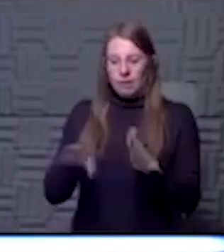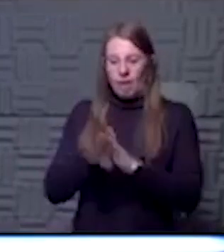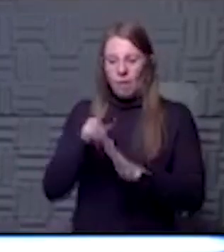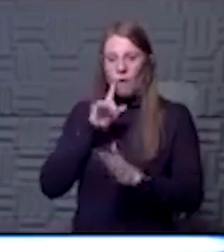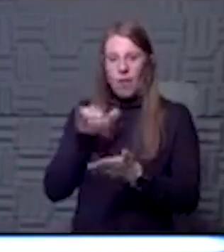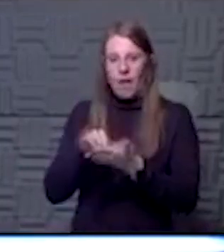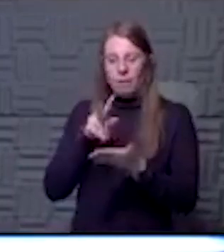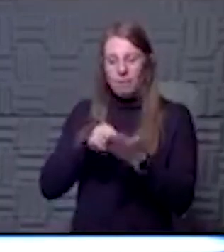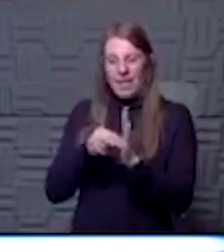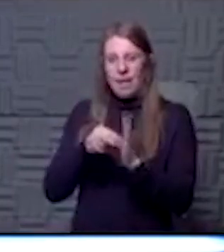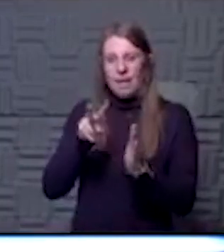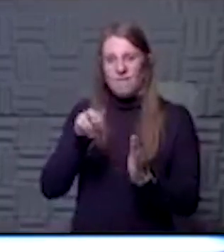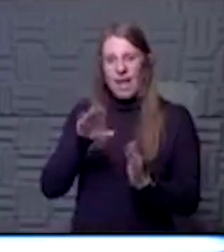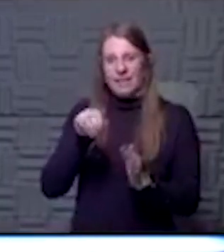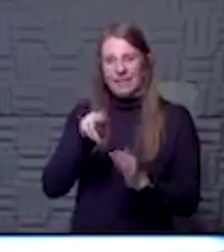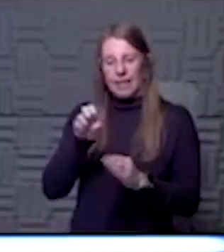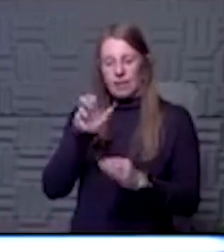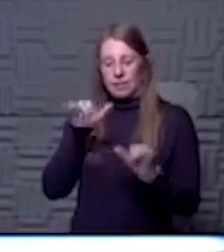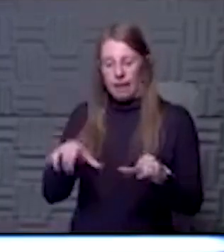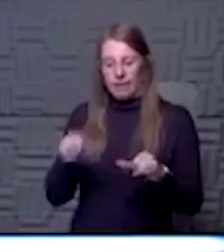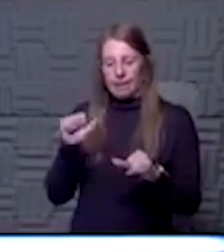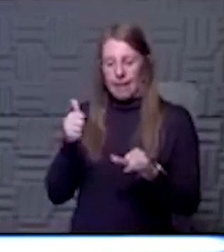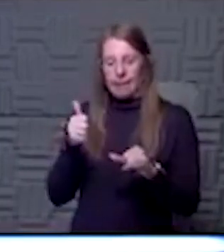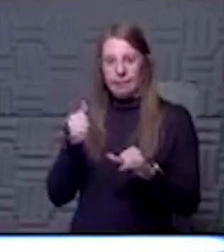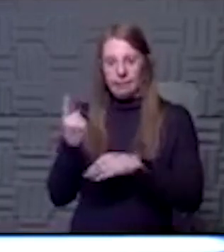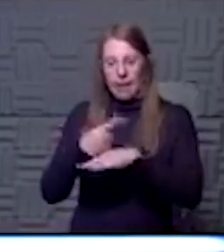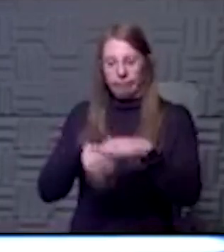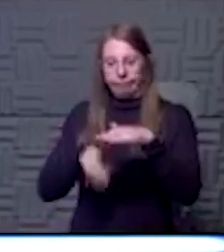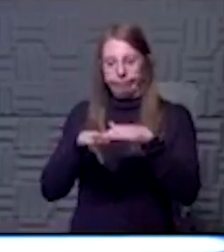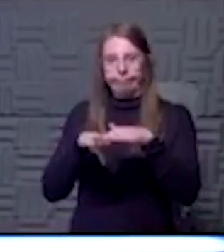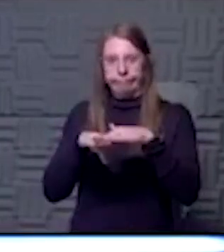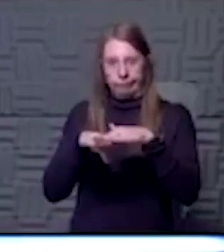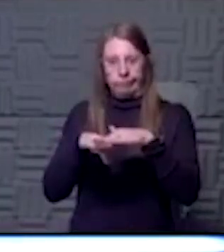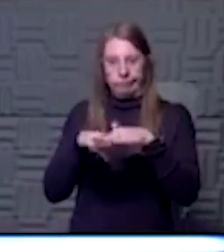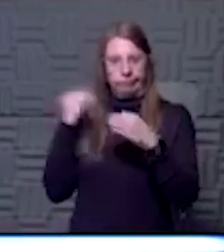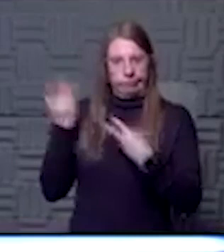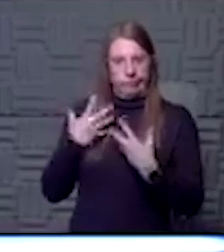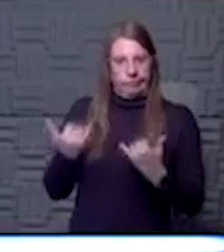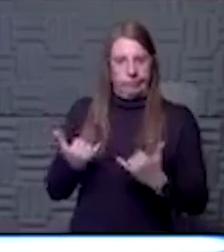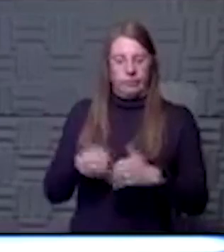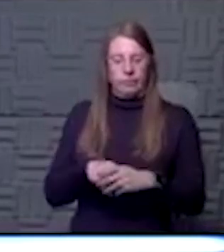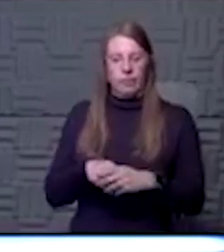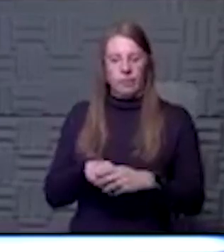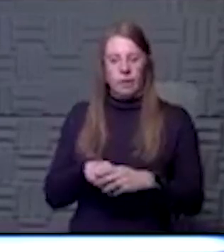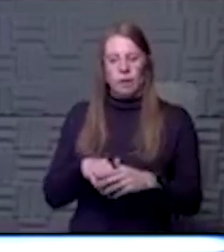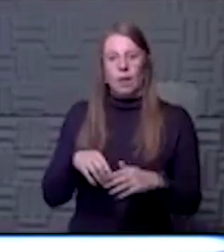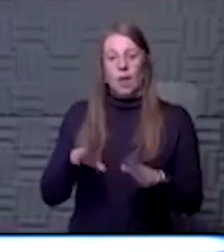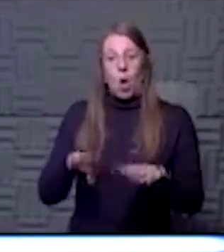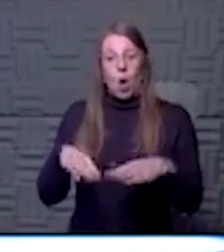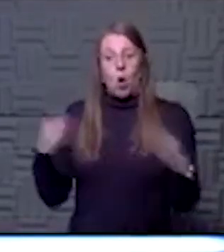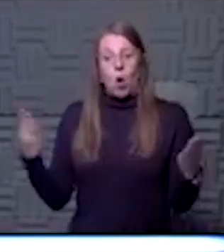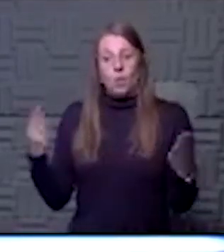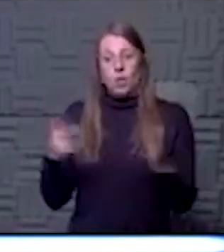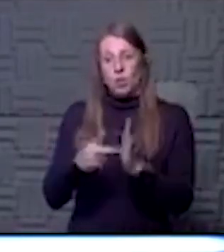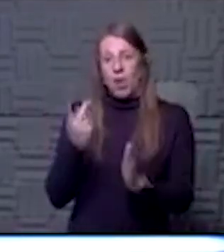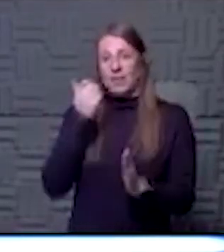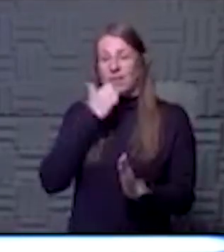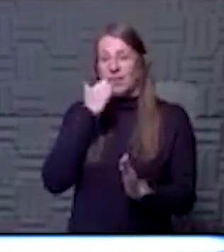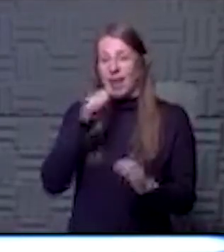hold the vaccine for about 10 days, is what we're being told right now. Be able to open that twice a